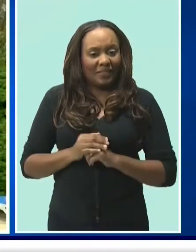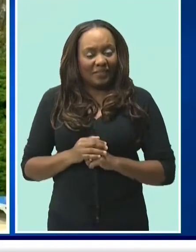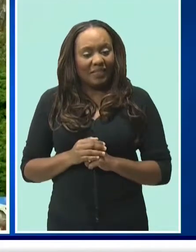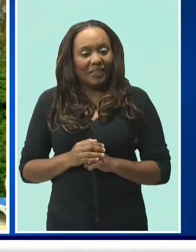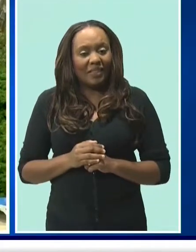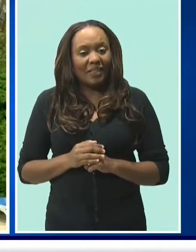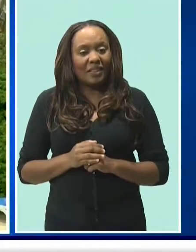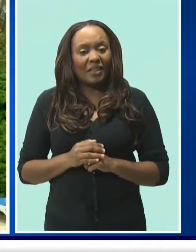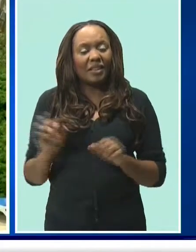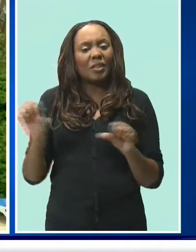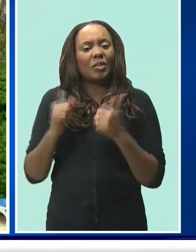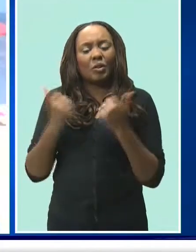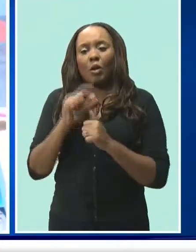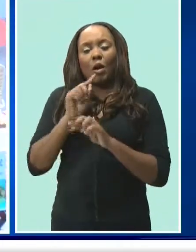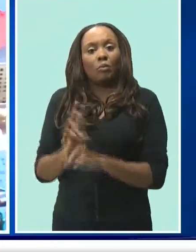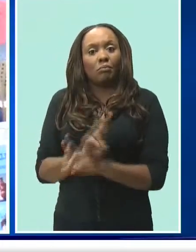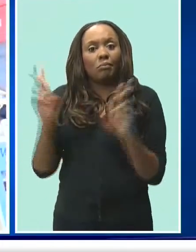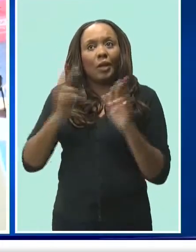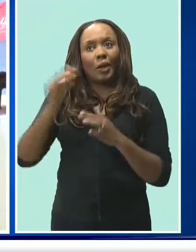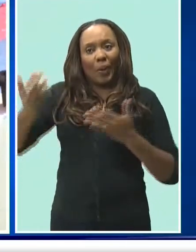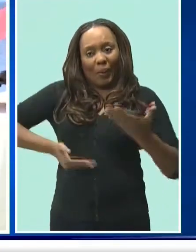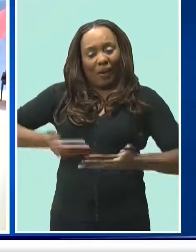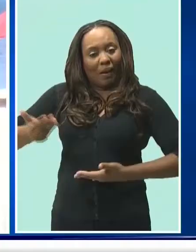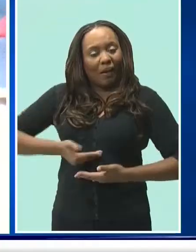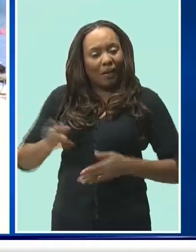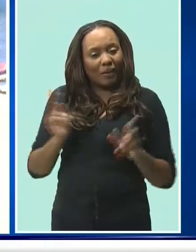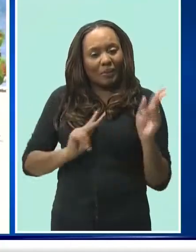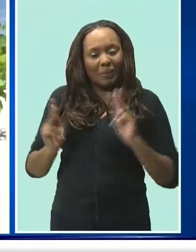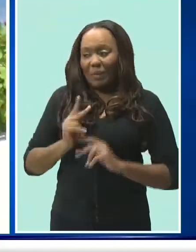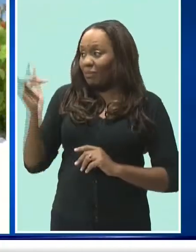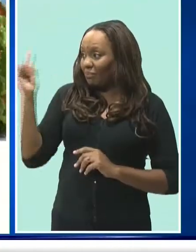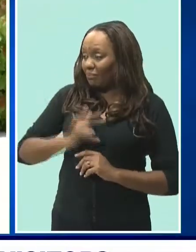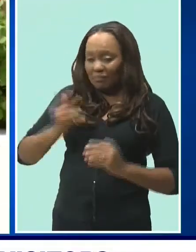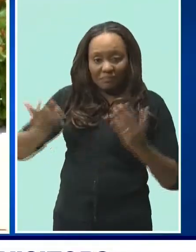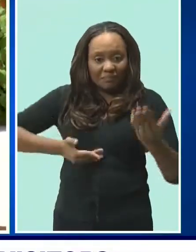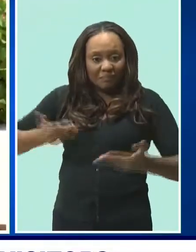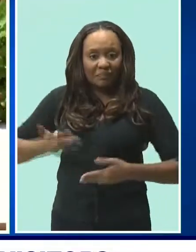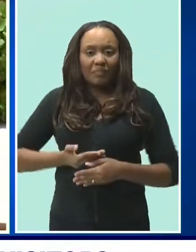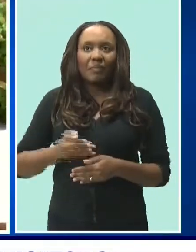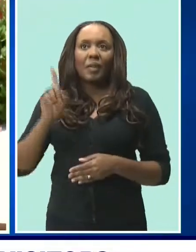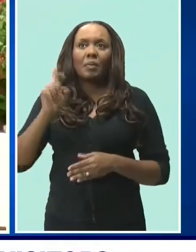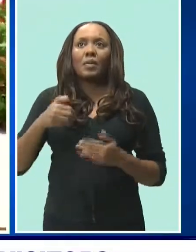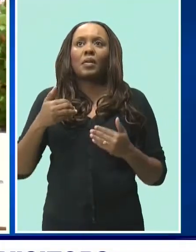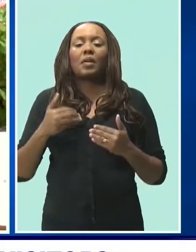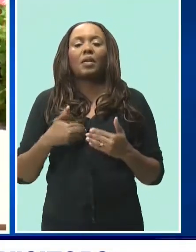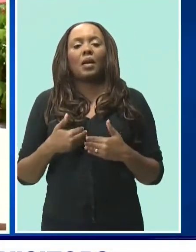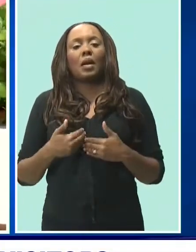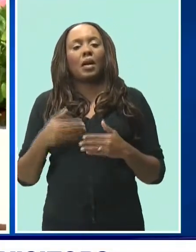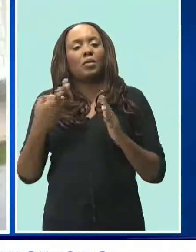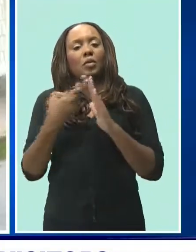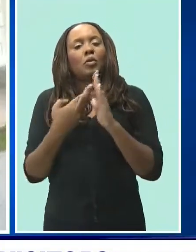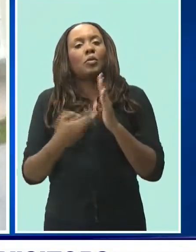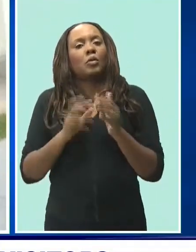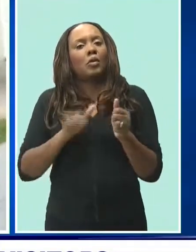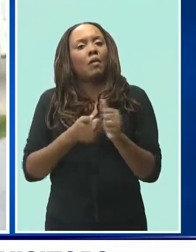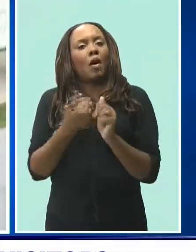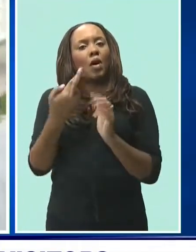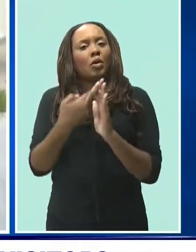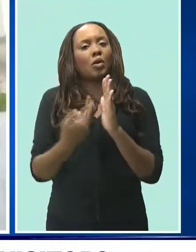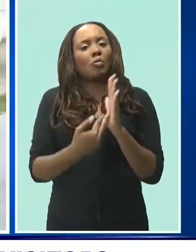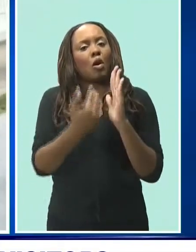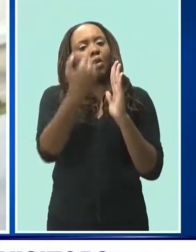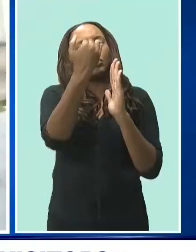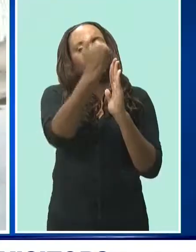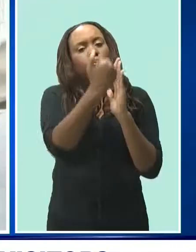the association are ready to welcome visitors, they do need to have a list of the protocols required. He's quick